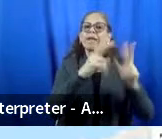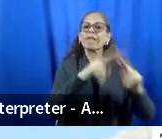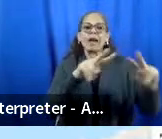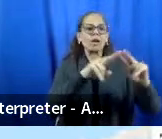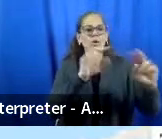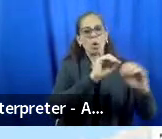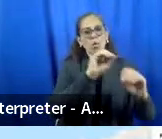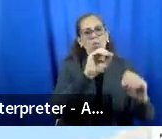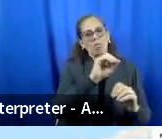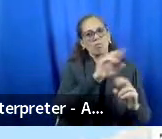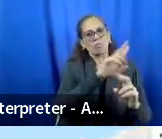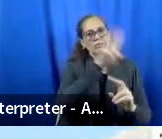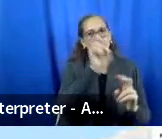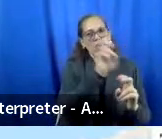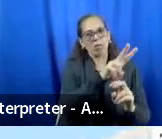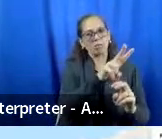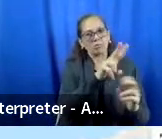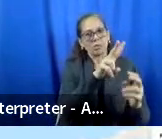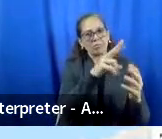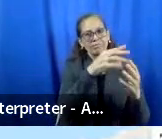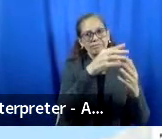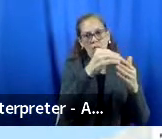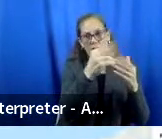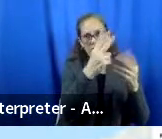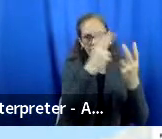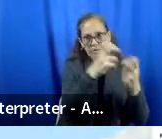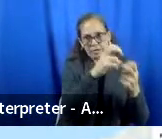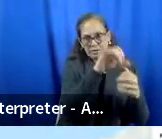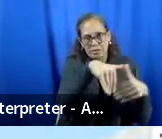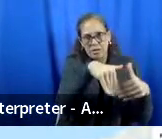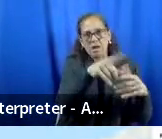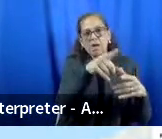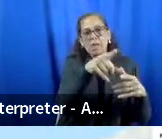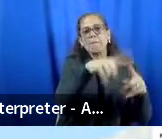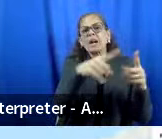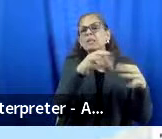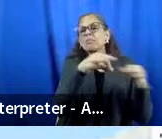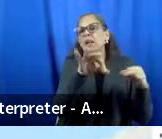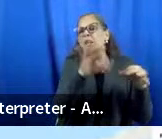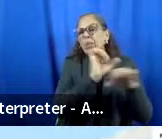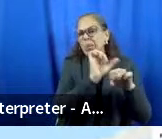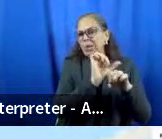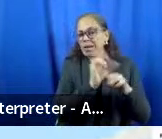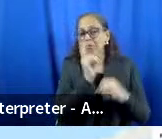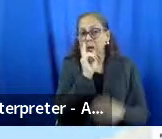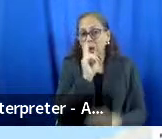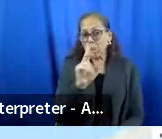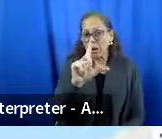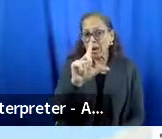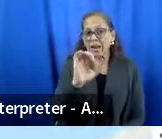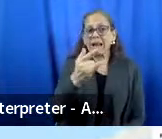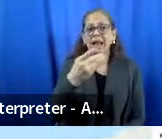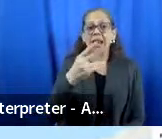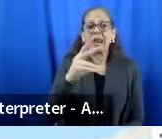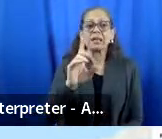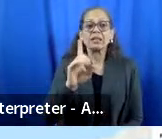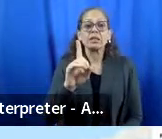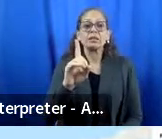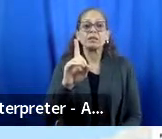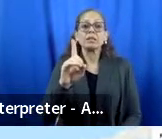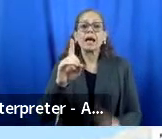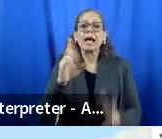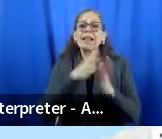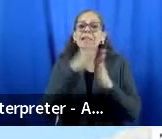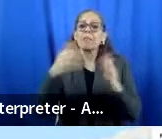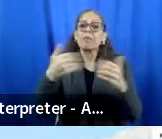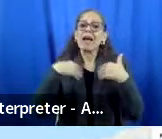dollar signs. But it's to explain how it works. If you look at the legend, a neighborhood that has